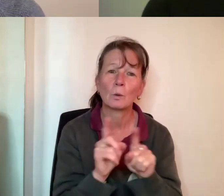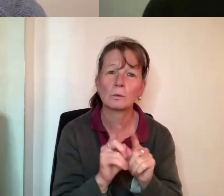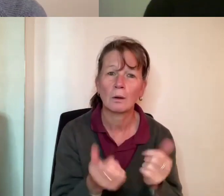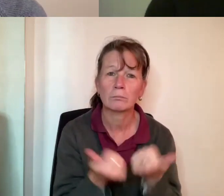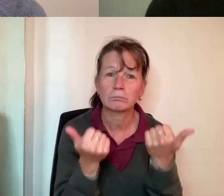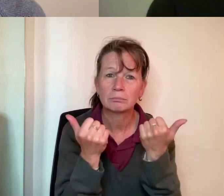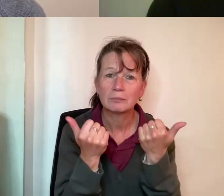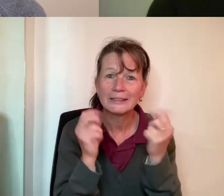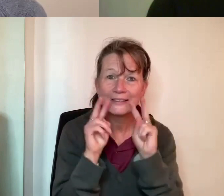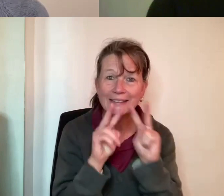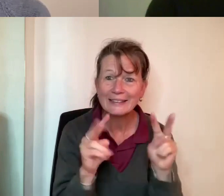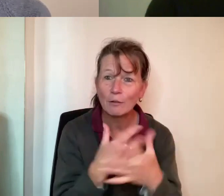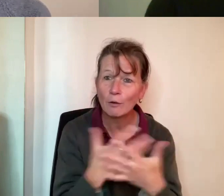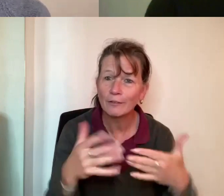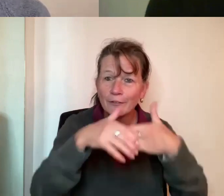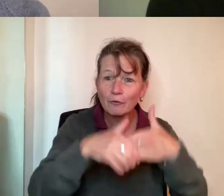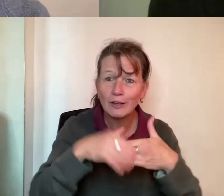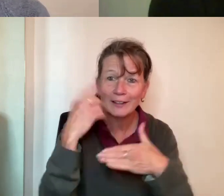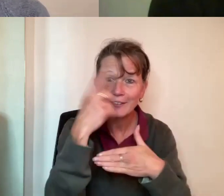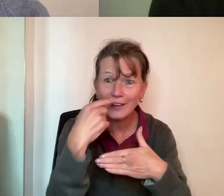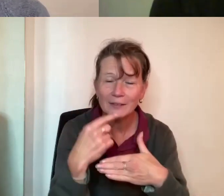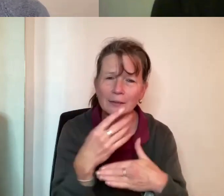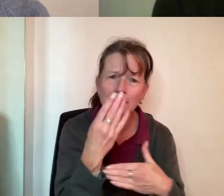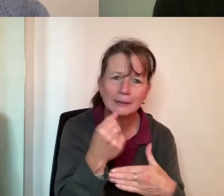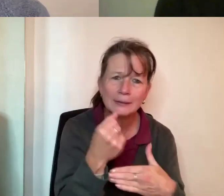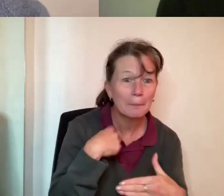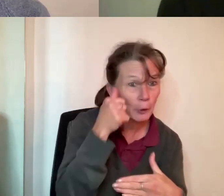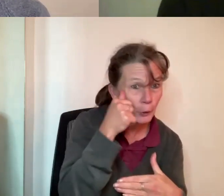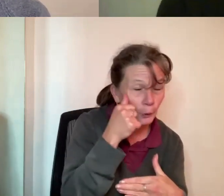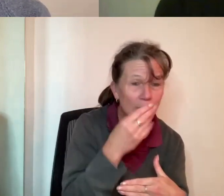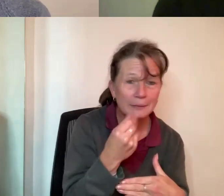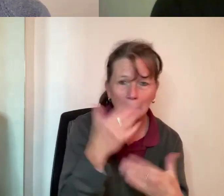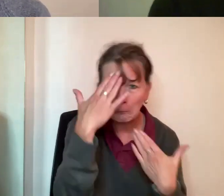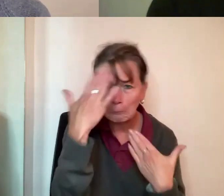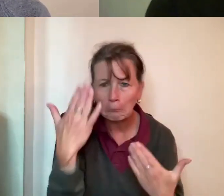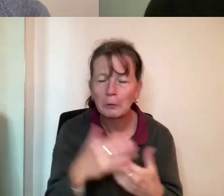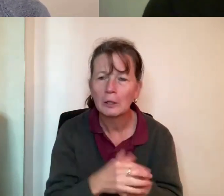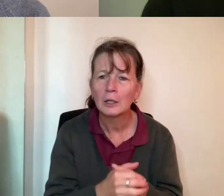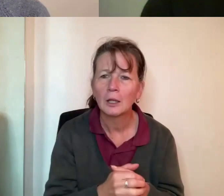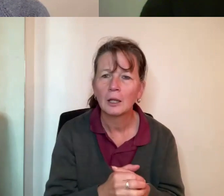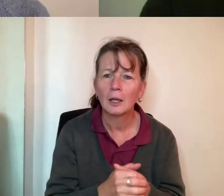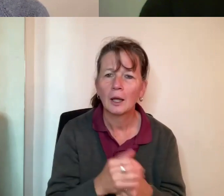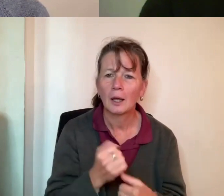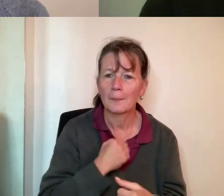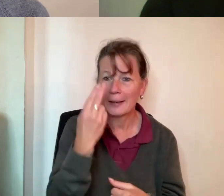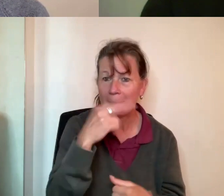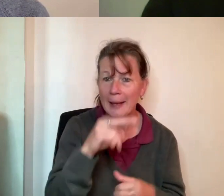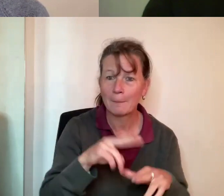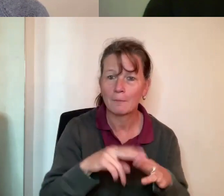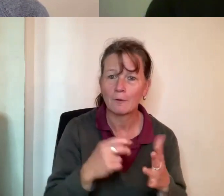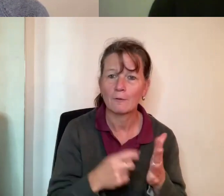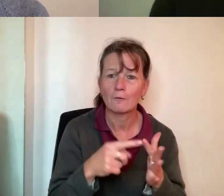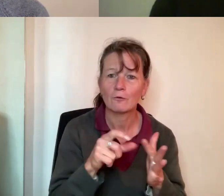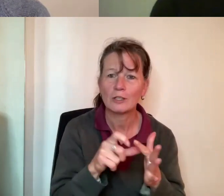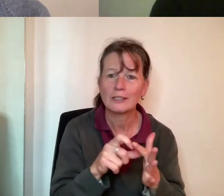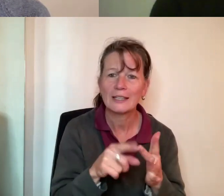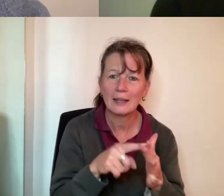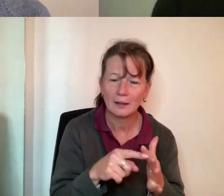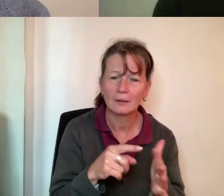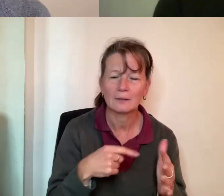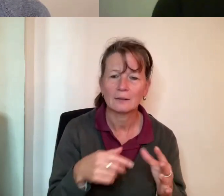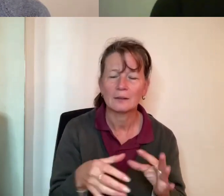see lots of friendly faces, some I know and some I don't know. My name's Freddie. I'm the artistic director of Mahogany